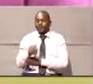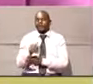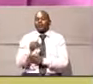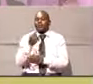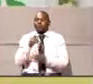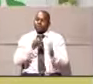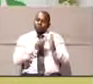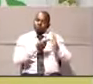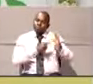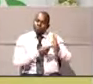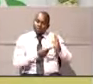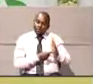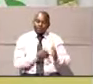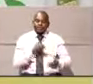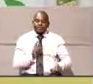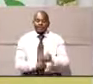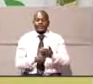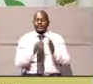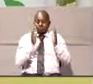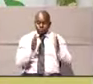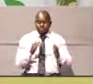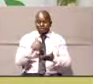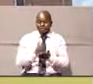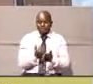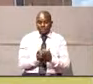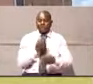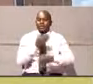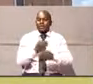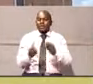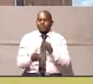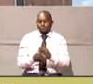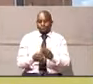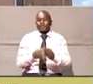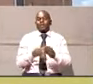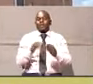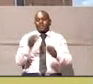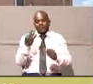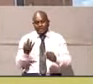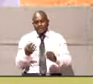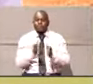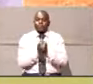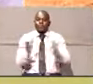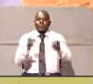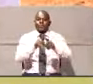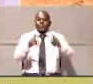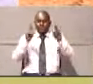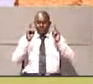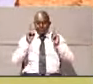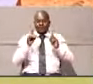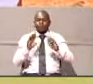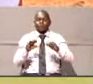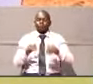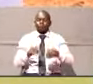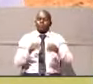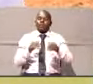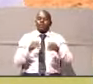highlighted successes registered in the sector. They include the construction of facilities in 3 public universities and